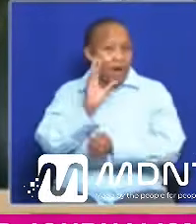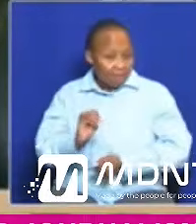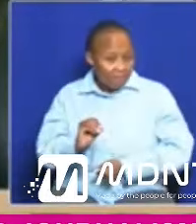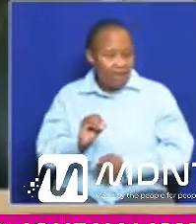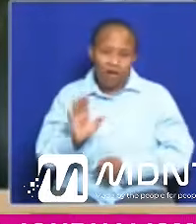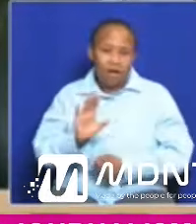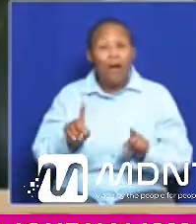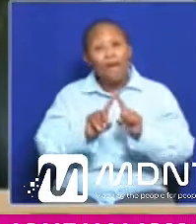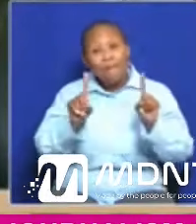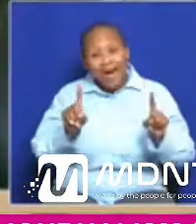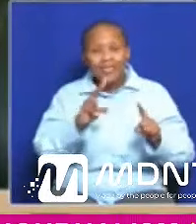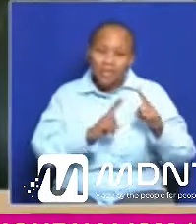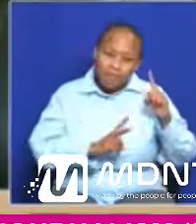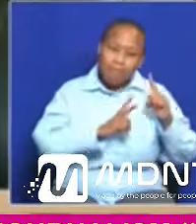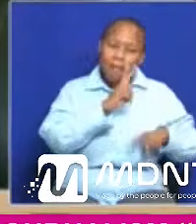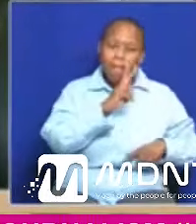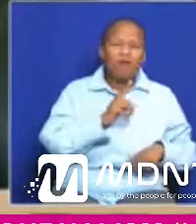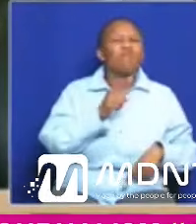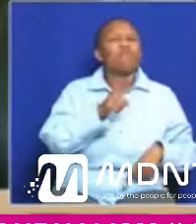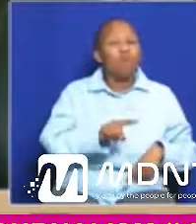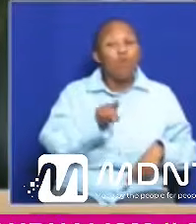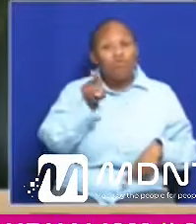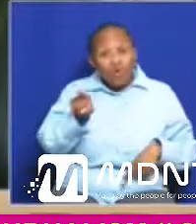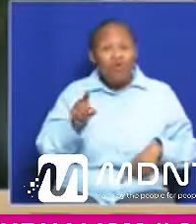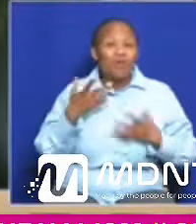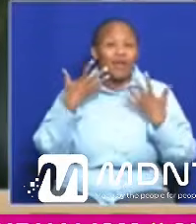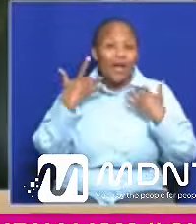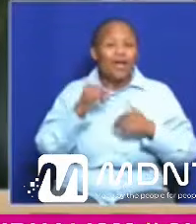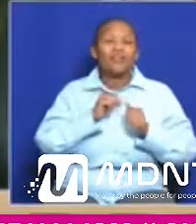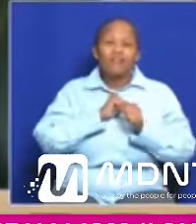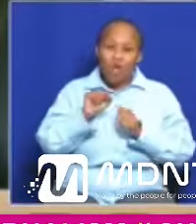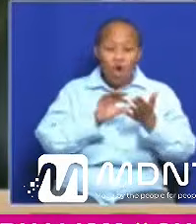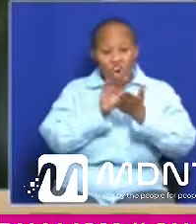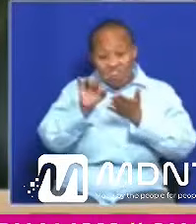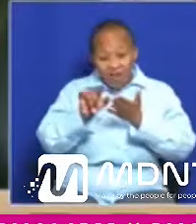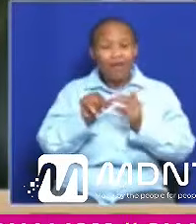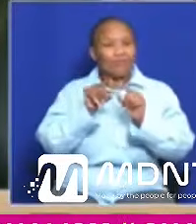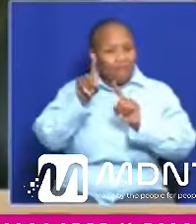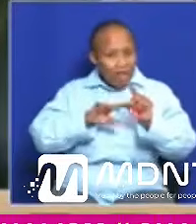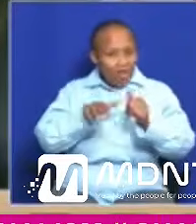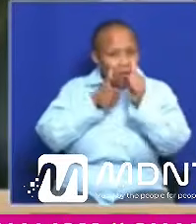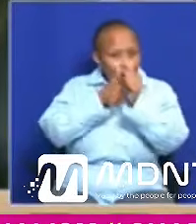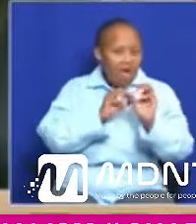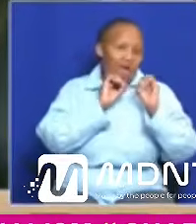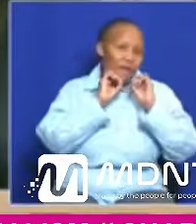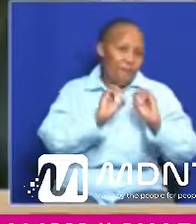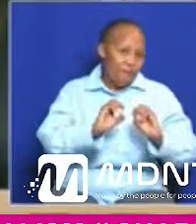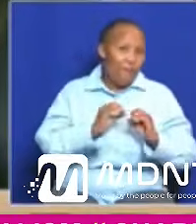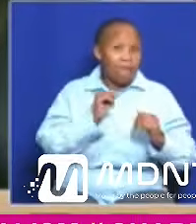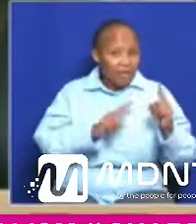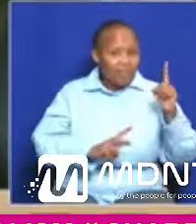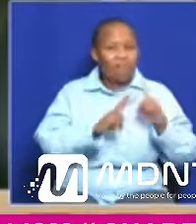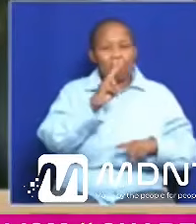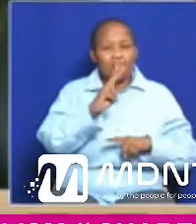for failure to comply with your contractual obligations. There is termination for non-performance of